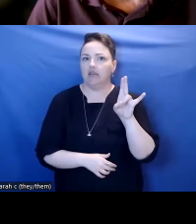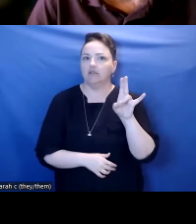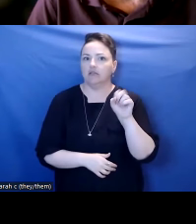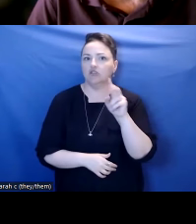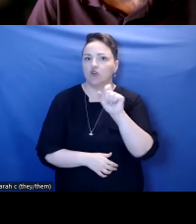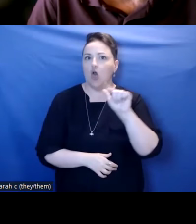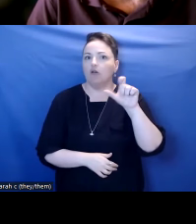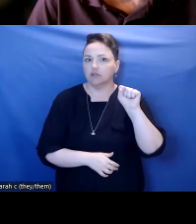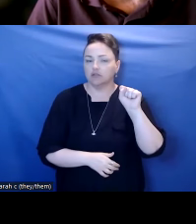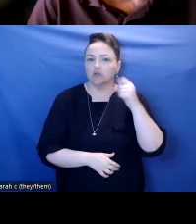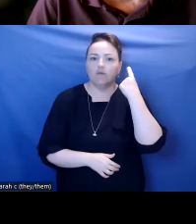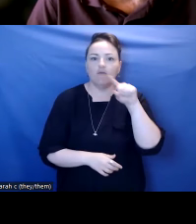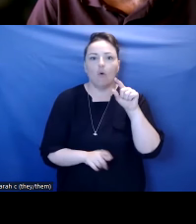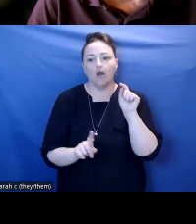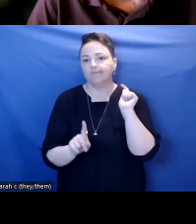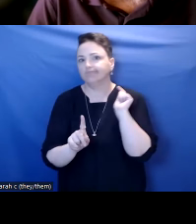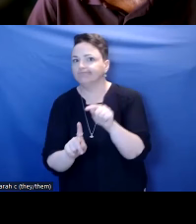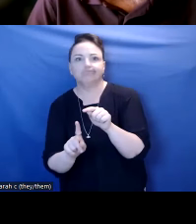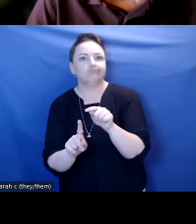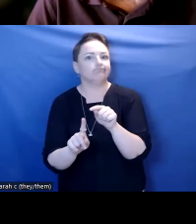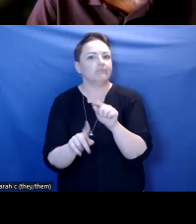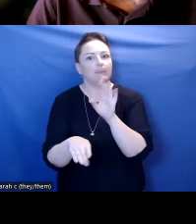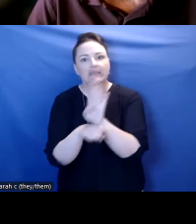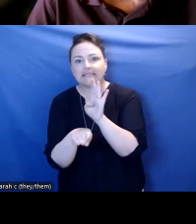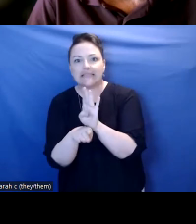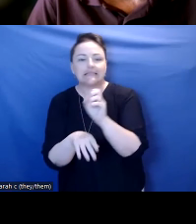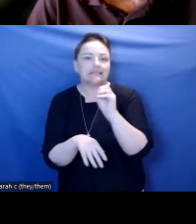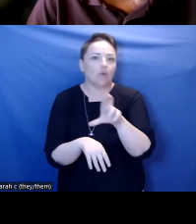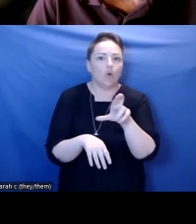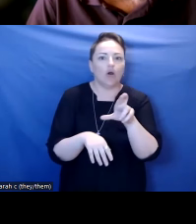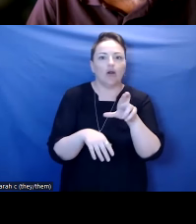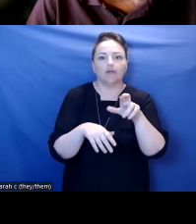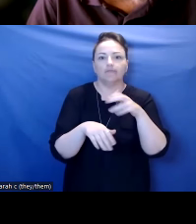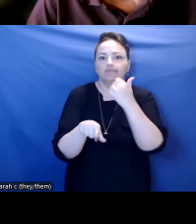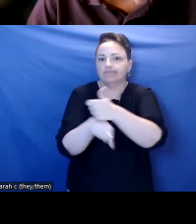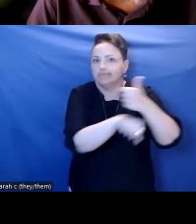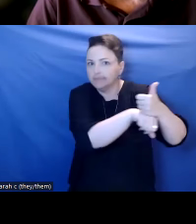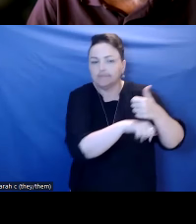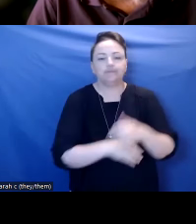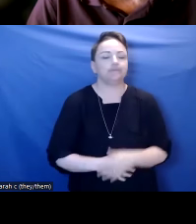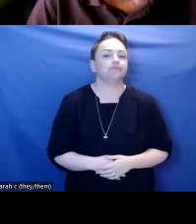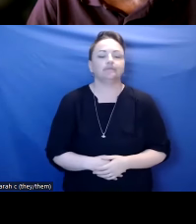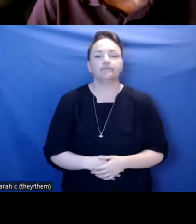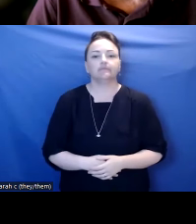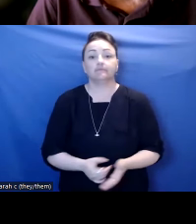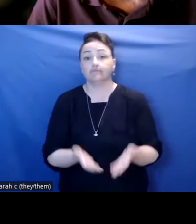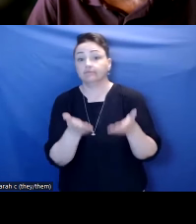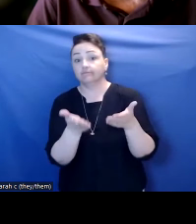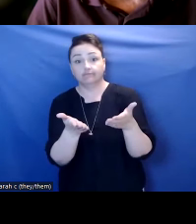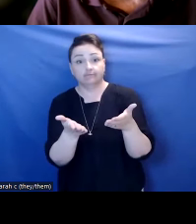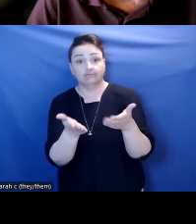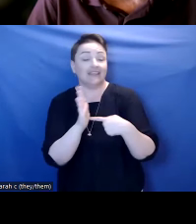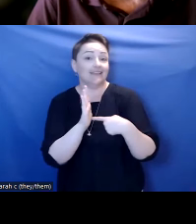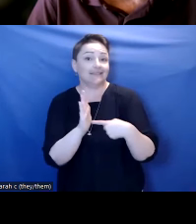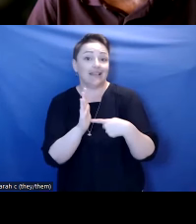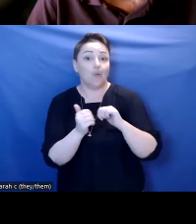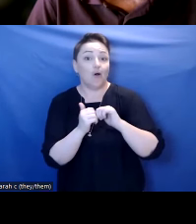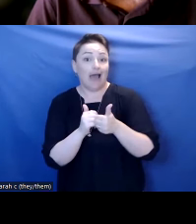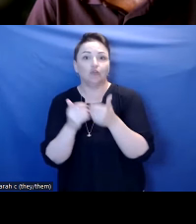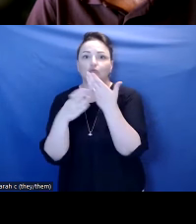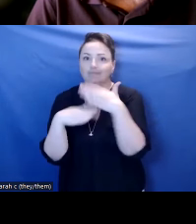some sort of destination, some sort of business. Go ahead. And this is with 18. This is just an example of how you might divvy up the floor space to get